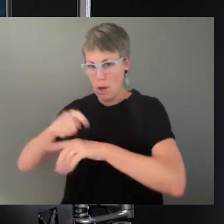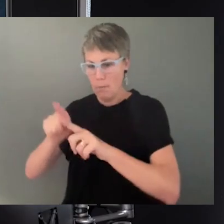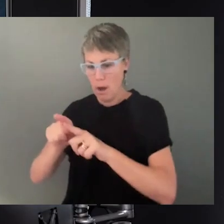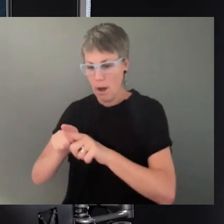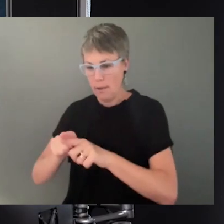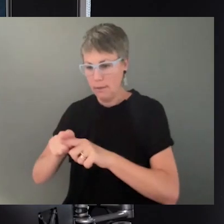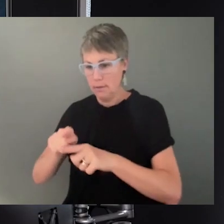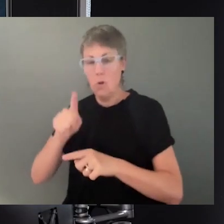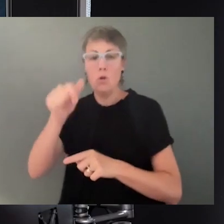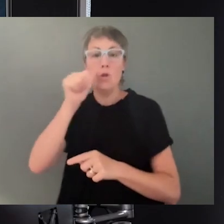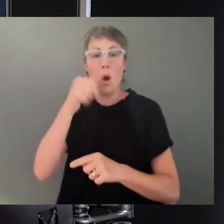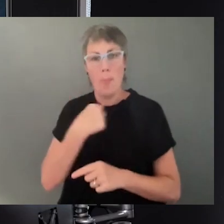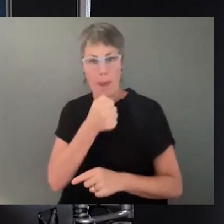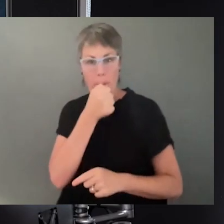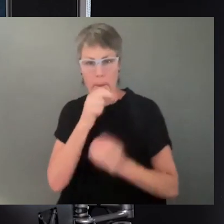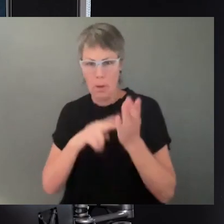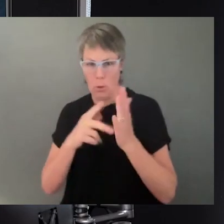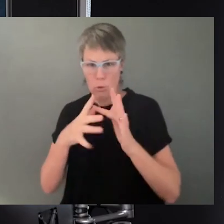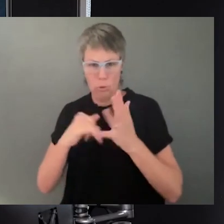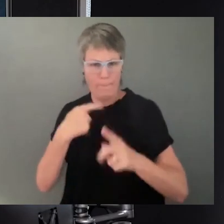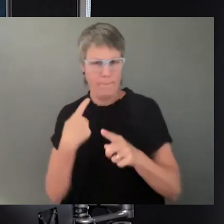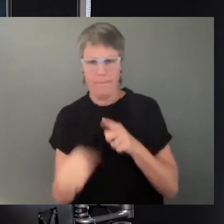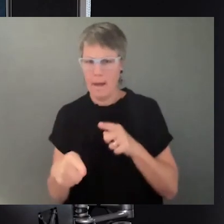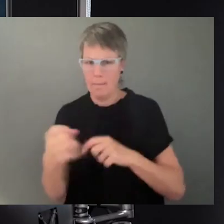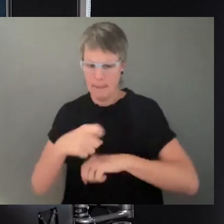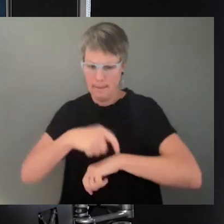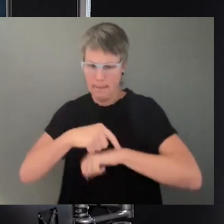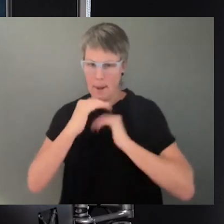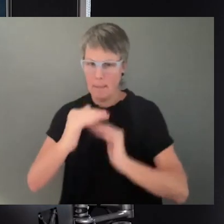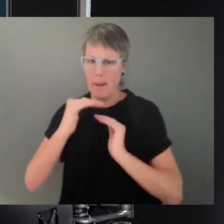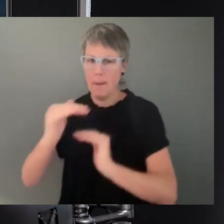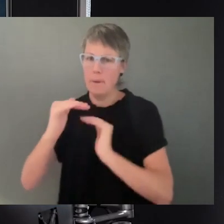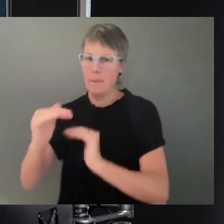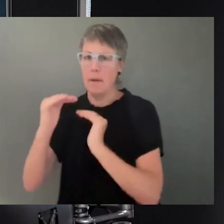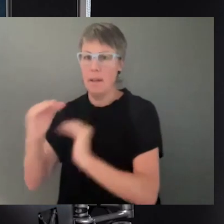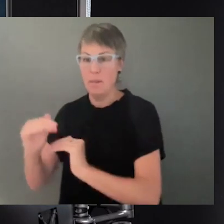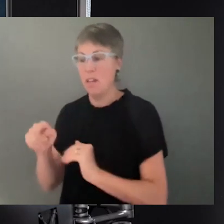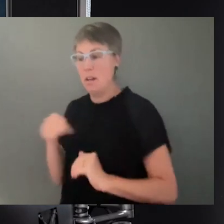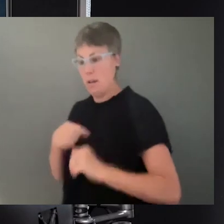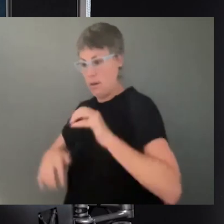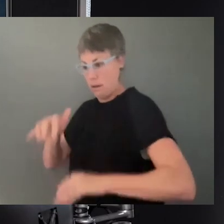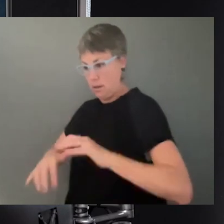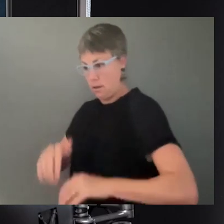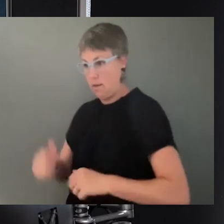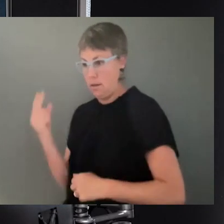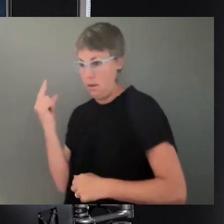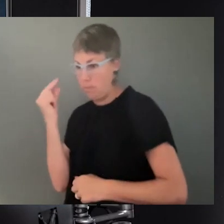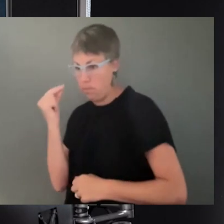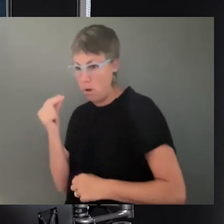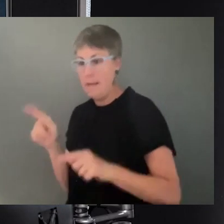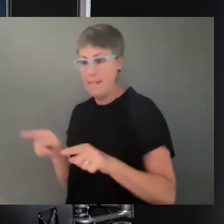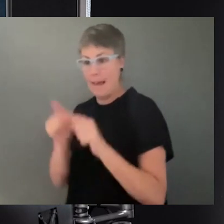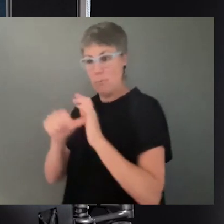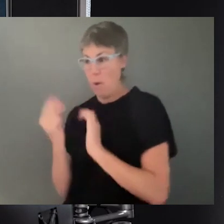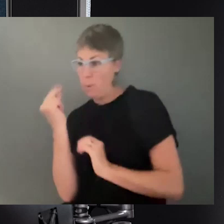the time is. For example, when you're doing bulletins, they are specifically timed. if you're doing a longer show, you need to keep track of the